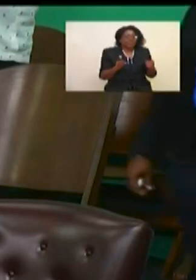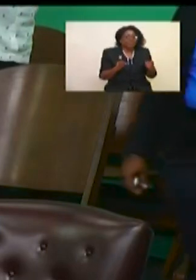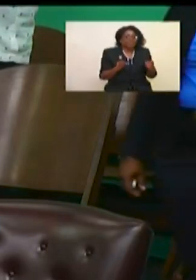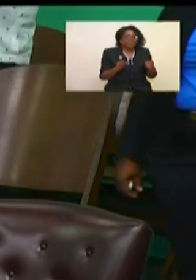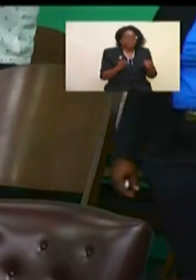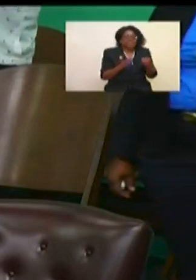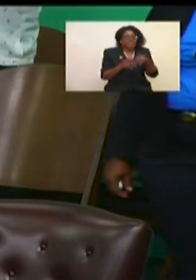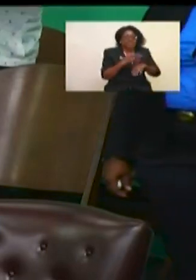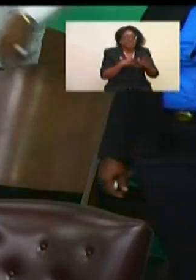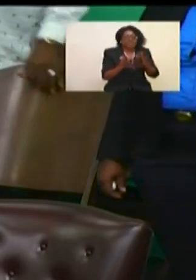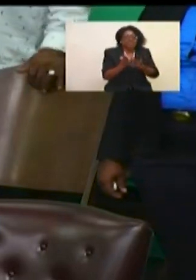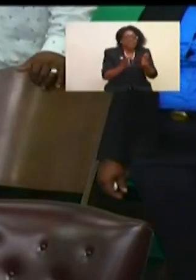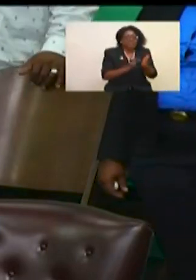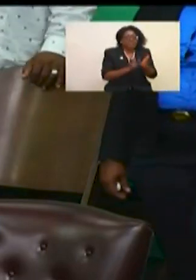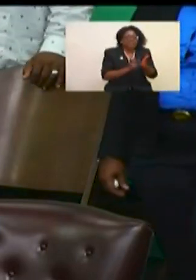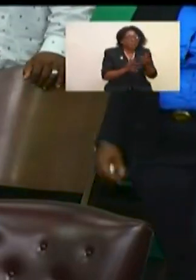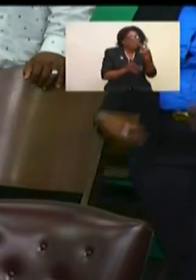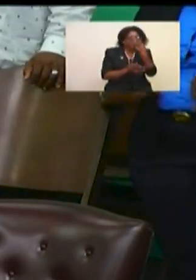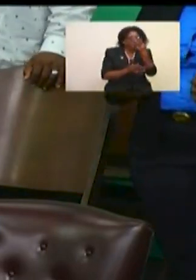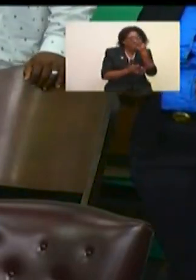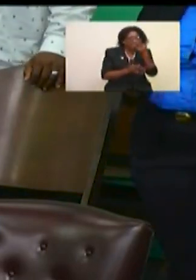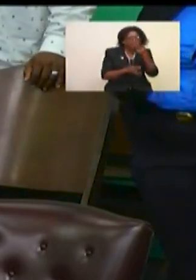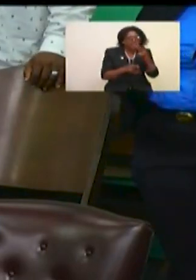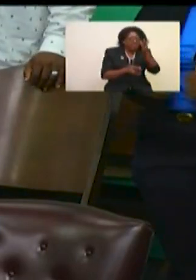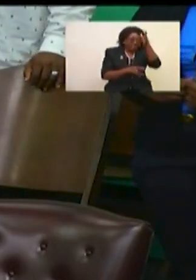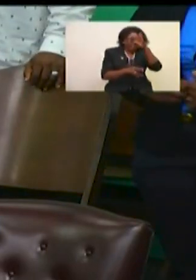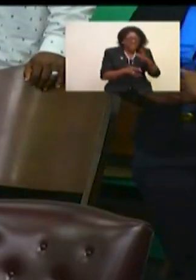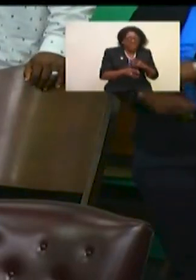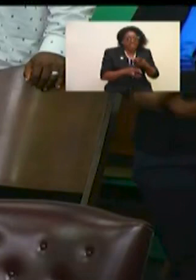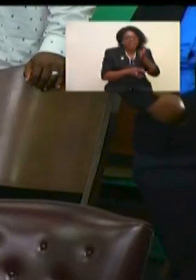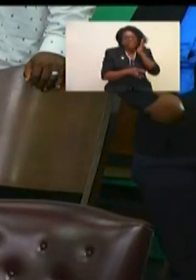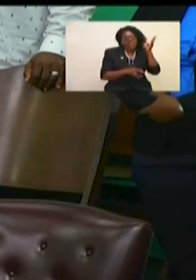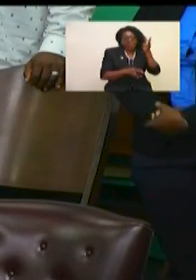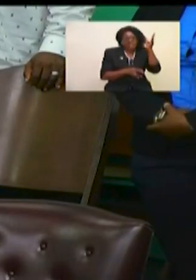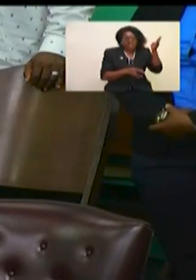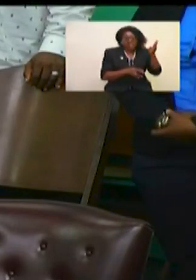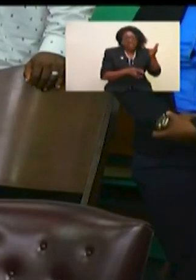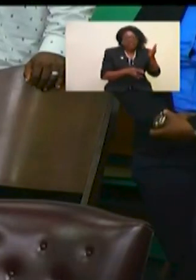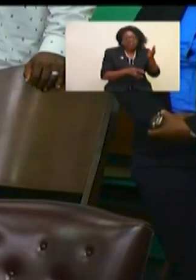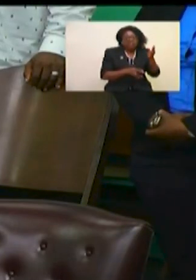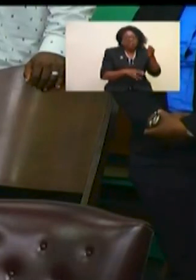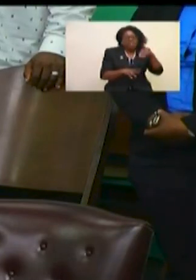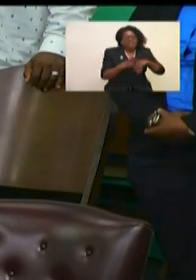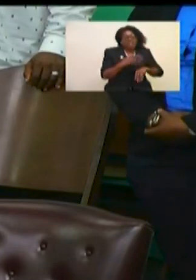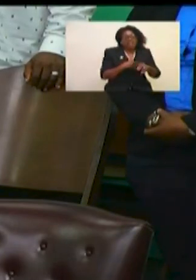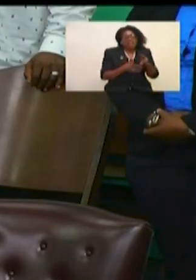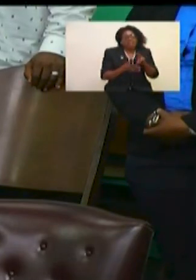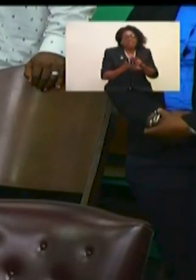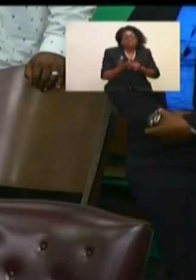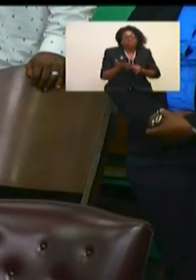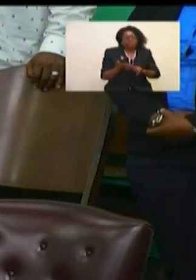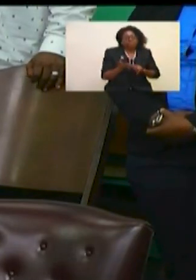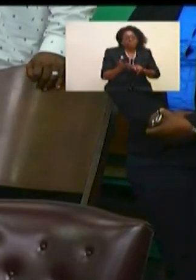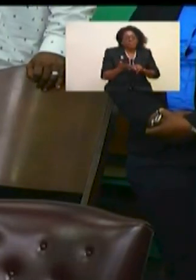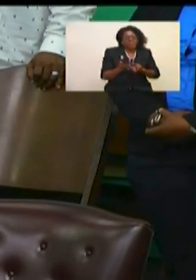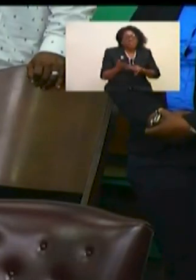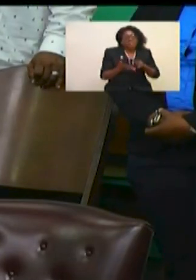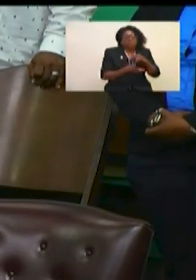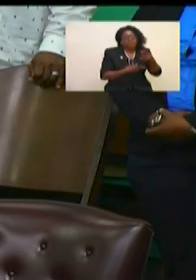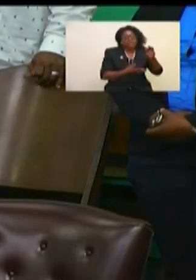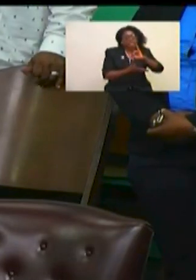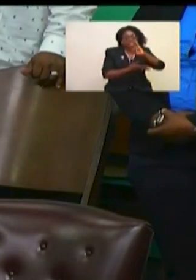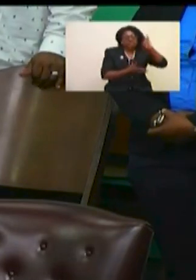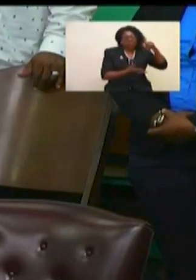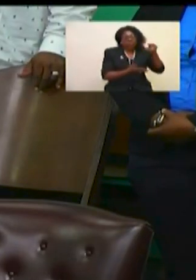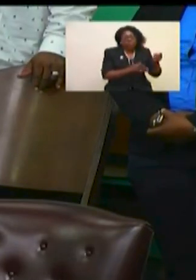to 52, about a blind man named Bartimaeus. And it reads in verse 46, "Then they reached Jericho,